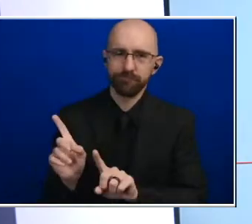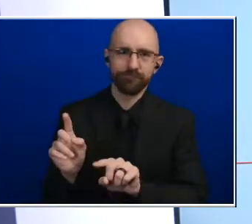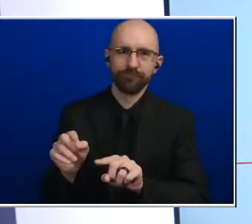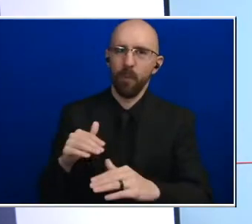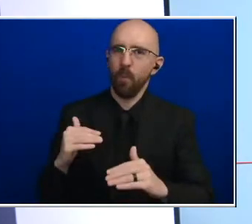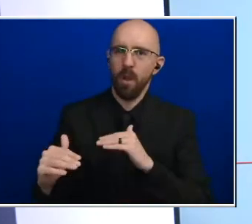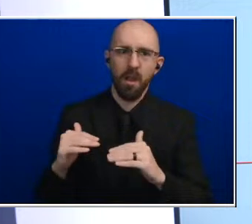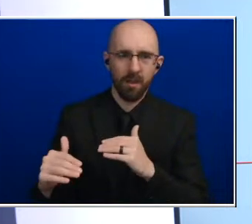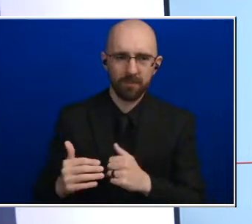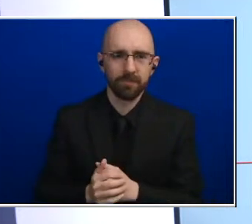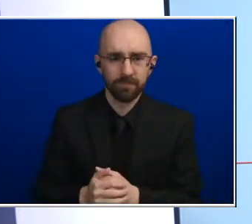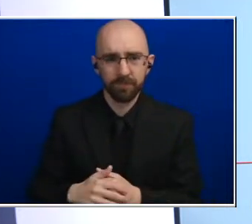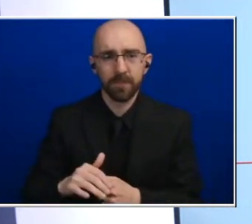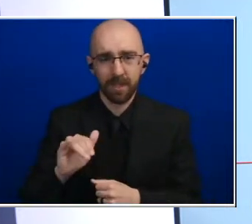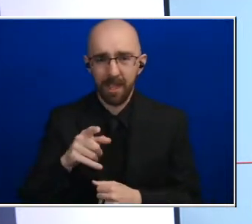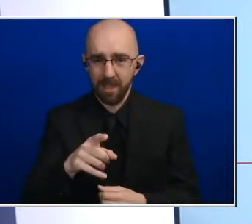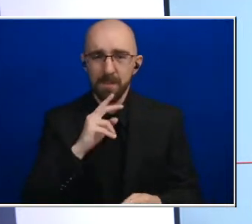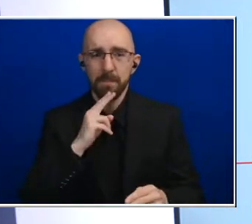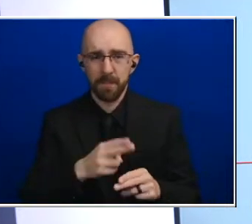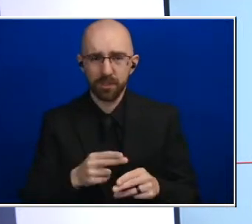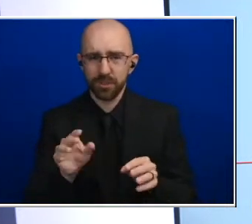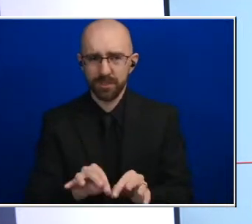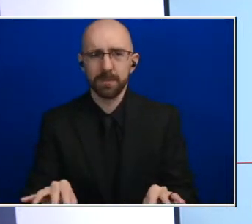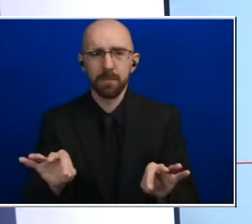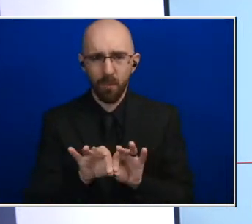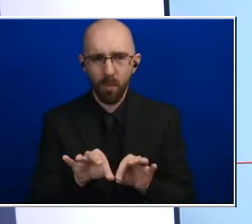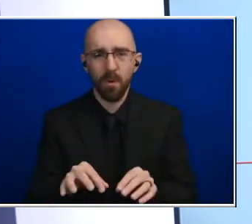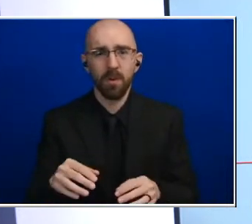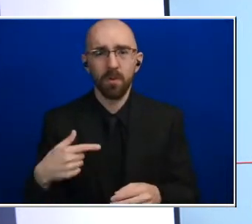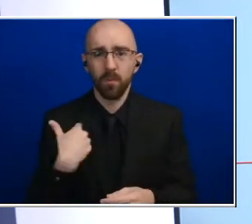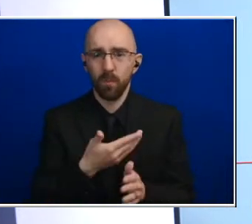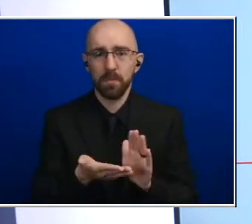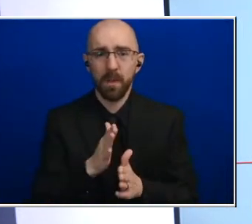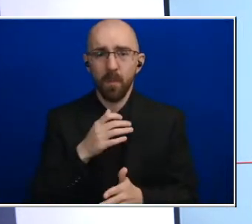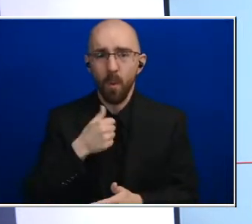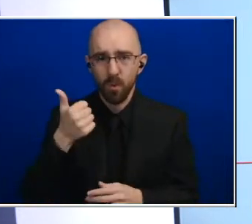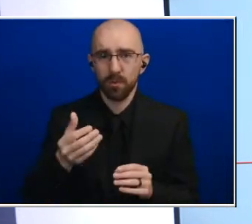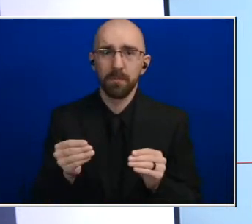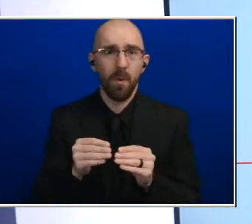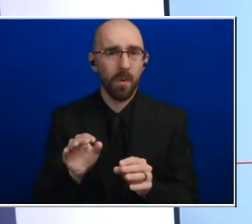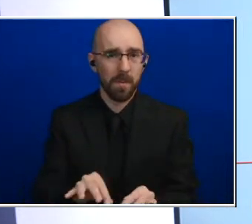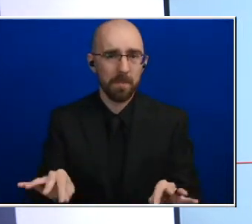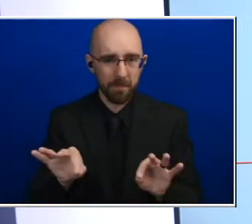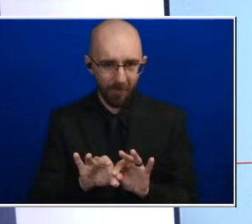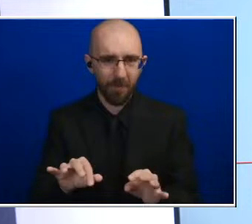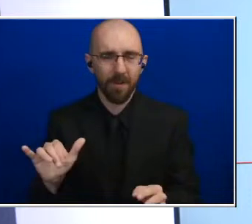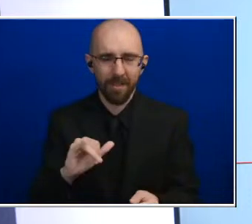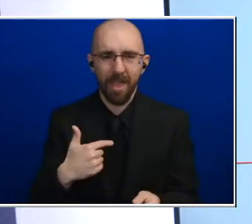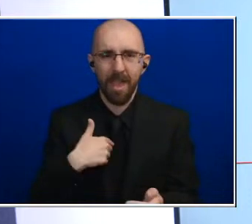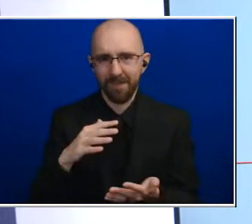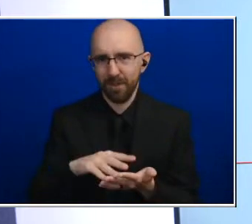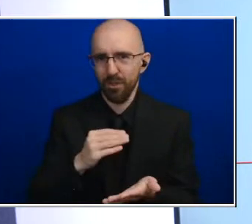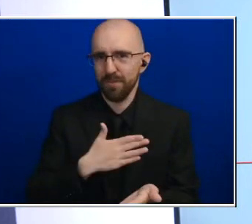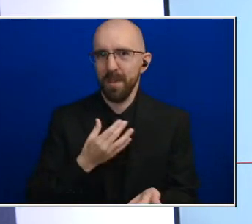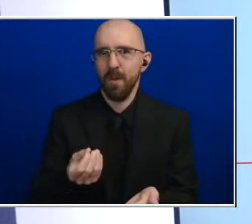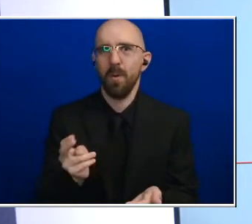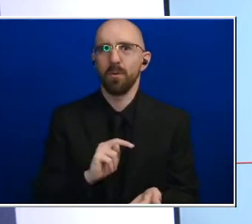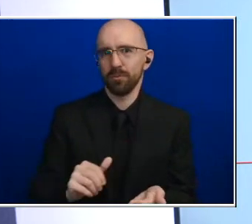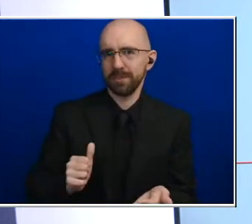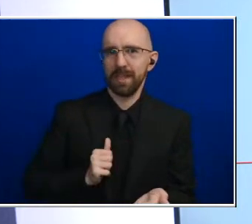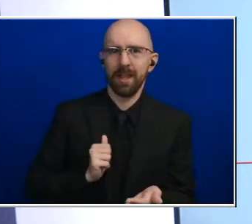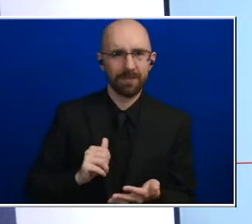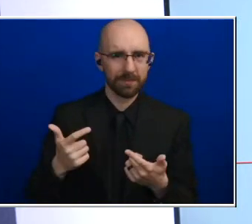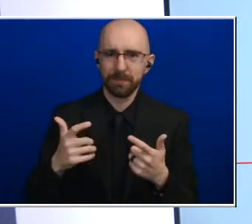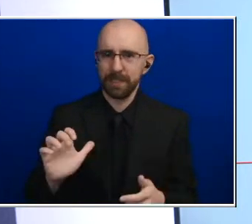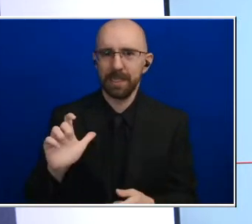strength you mentioned is very important, and the older we get, the more important it is, as I've learned my own self. So that's just a big darn deal. So you're still